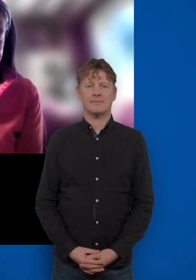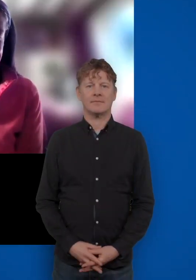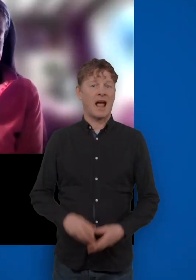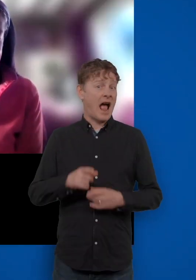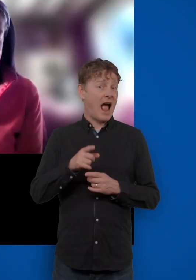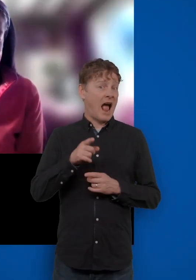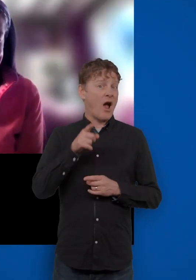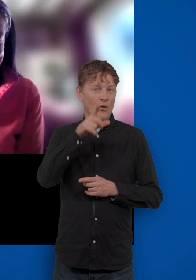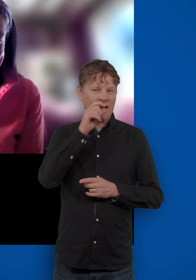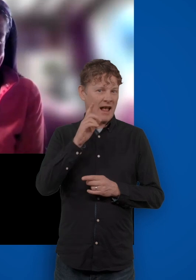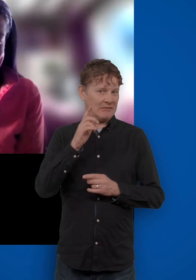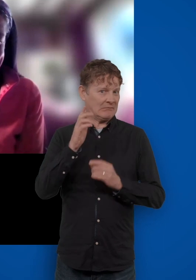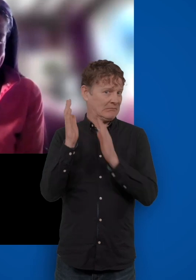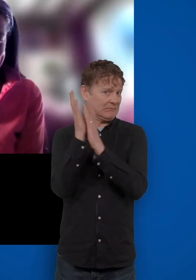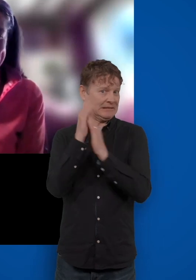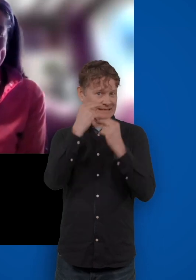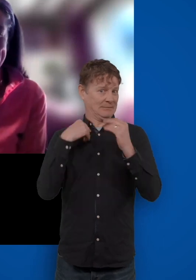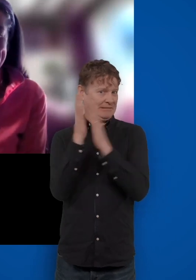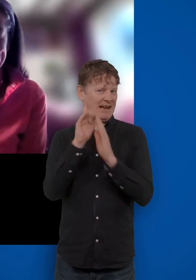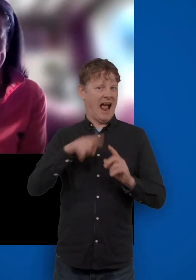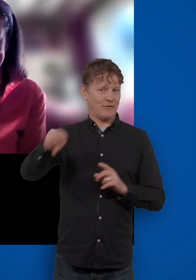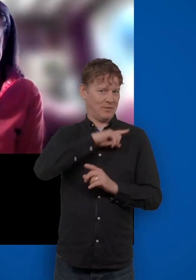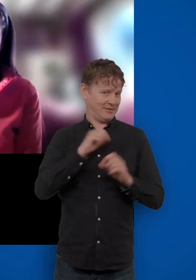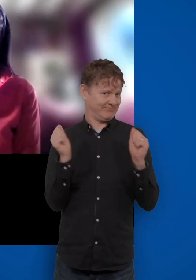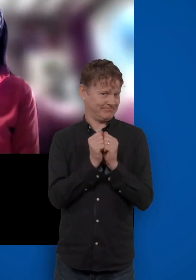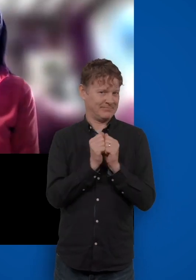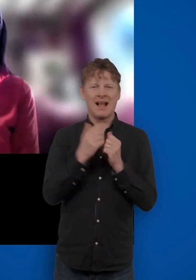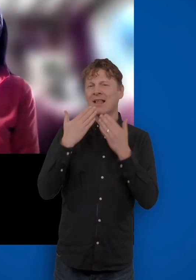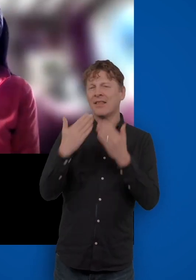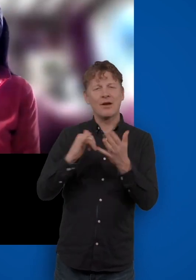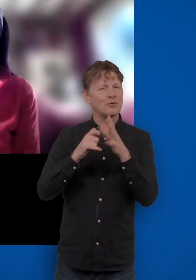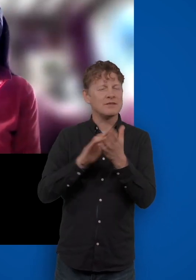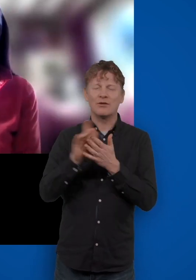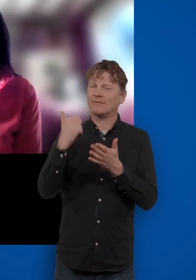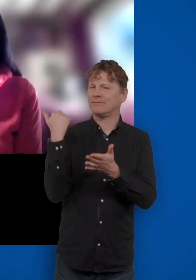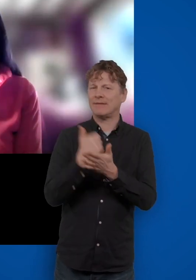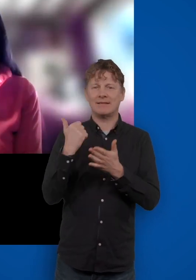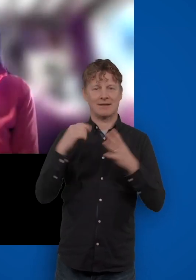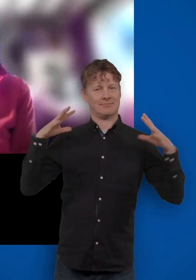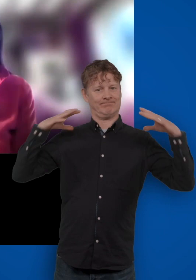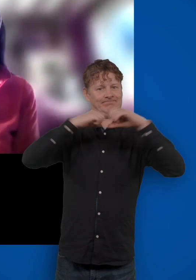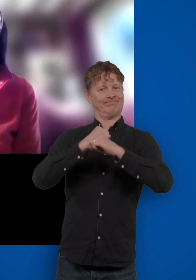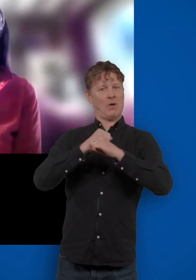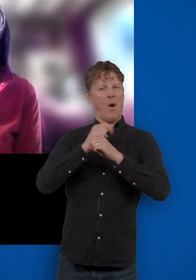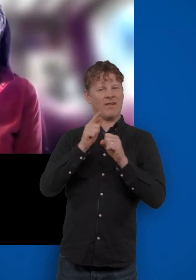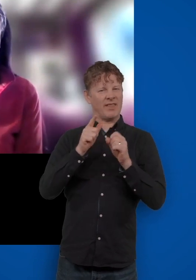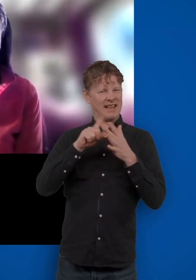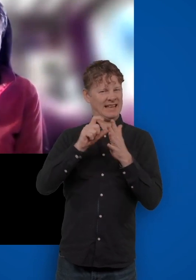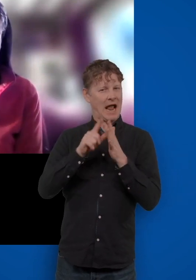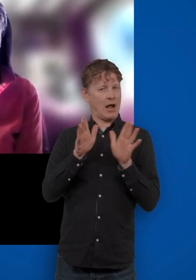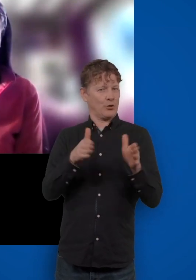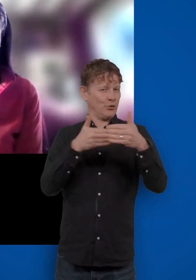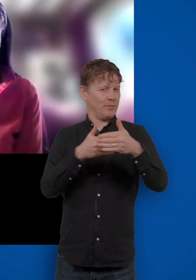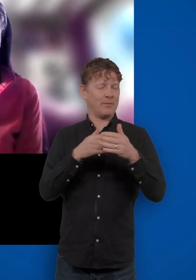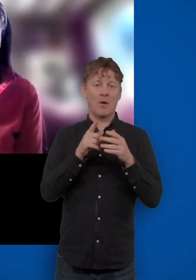You're hearing my clapping, but everyone else is doing it in spirit. Thank you so much, Sarah. That was a fantastic overview of the EDI Cube. And it's